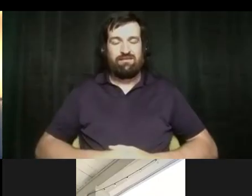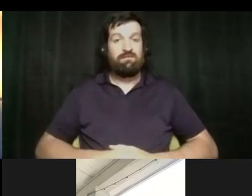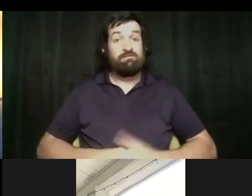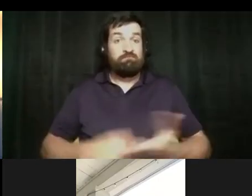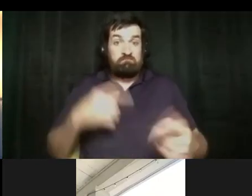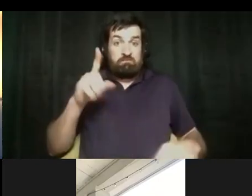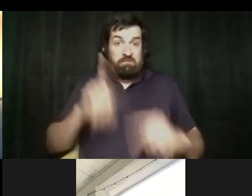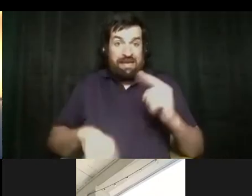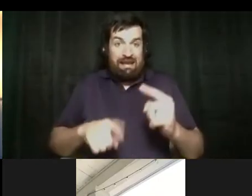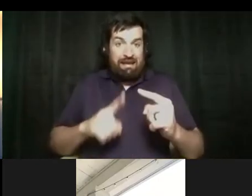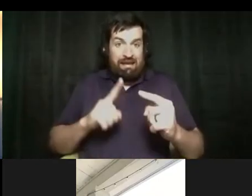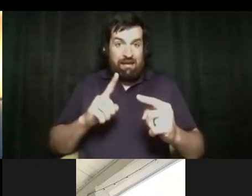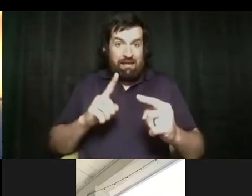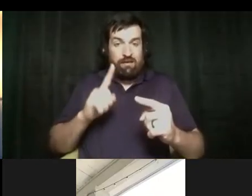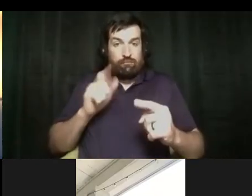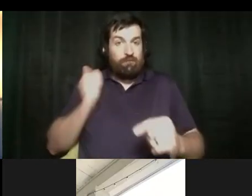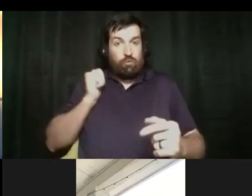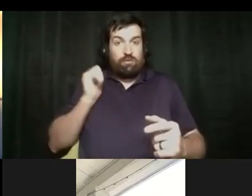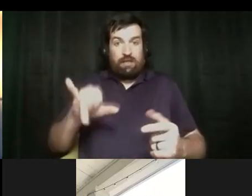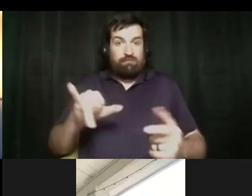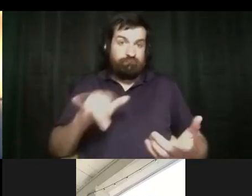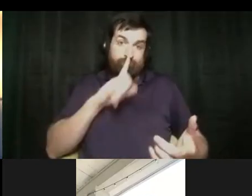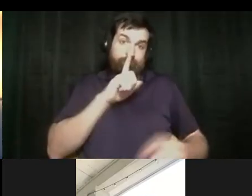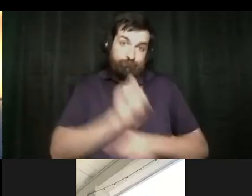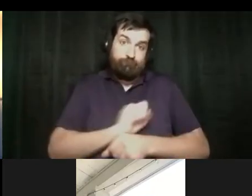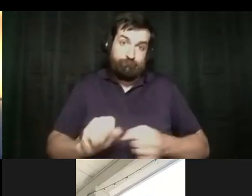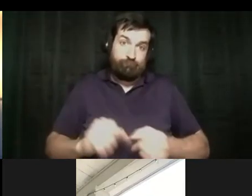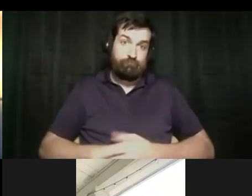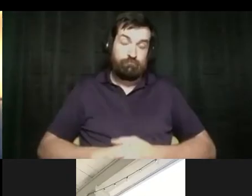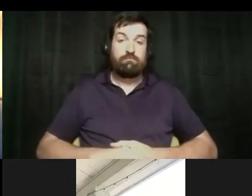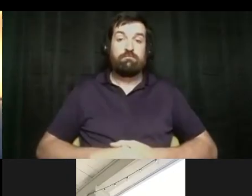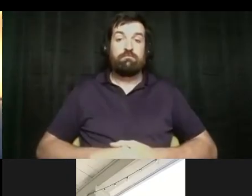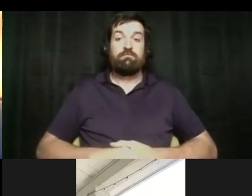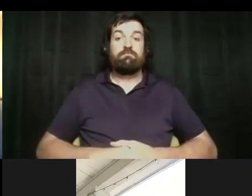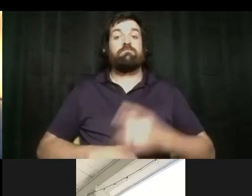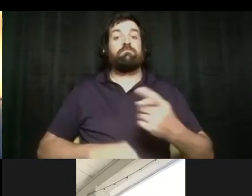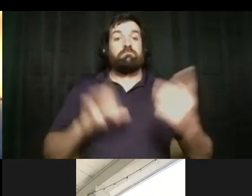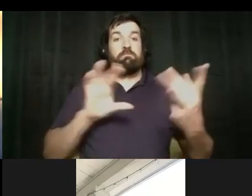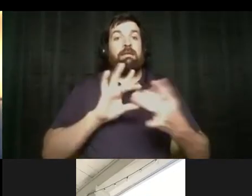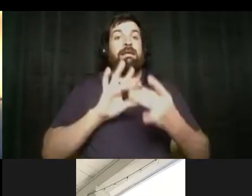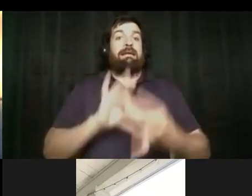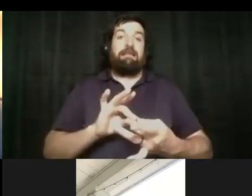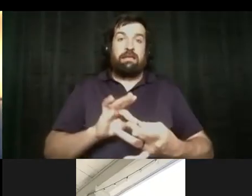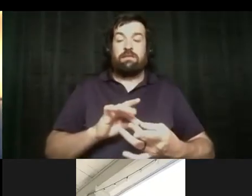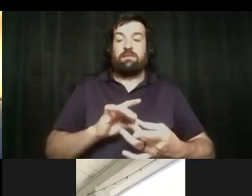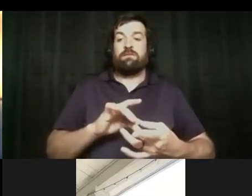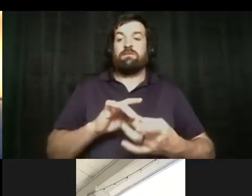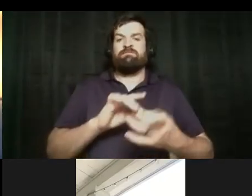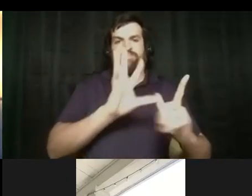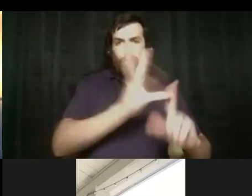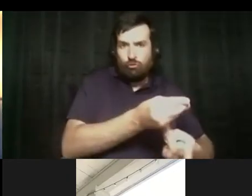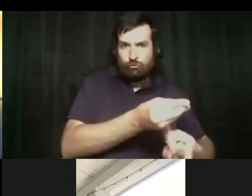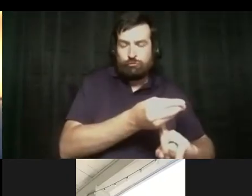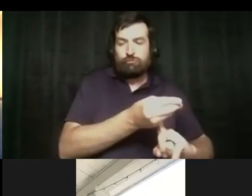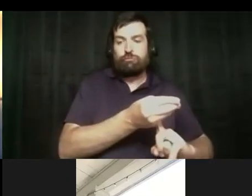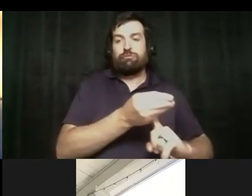I guess. So as you said, you are connecting with this culture, and